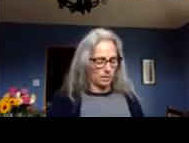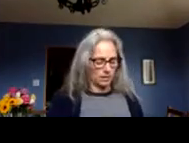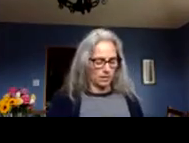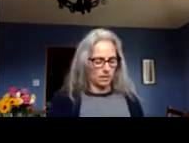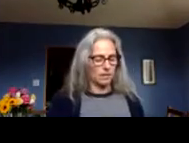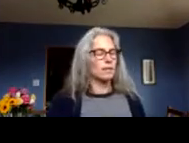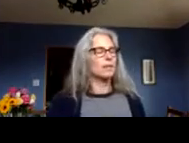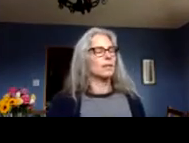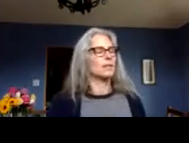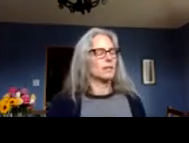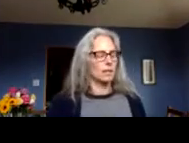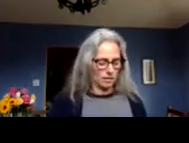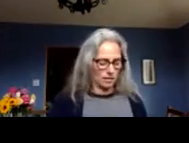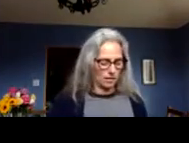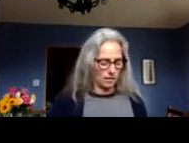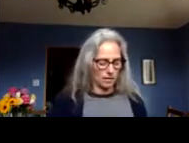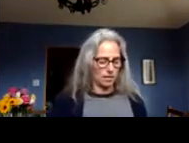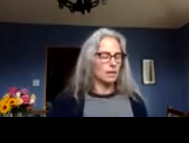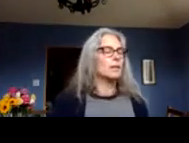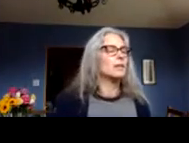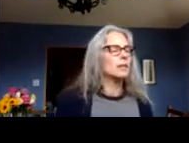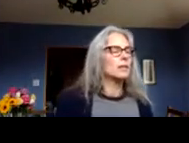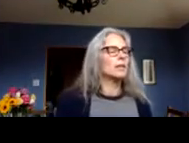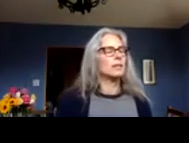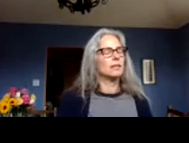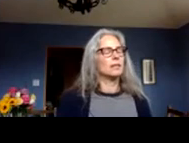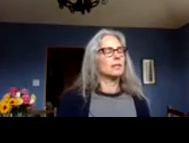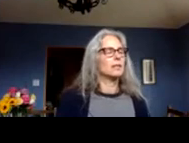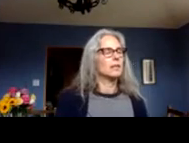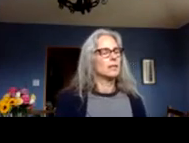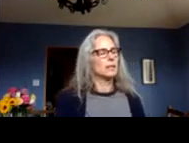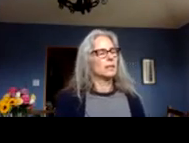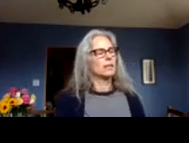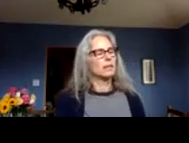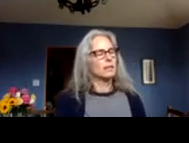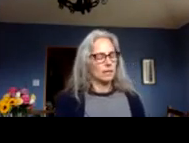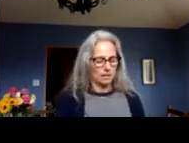menu, that drop down, that little down arrow is where you would choose different students when you have them in your class.